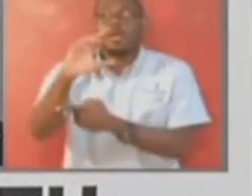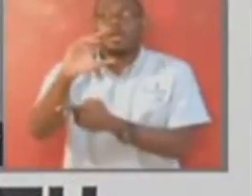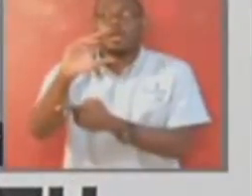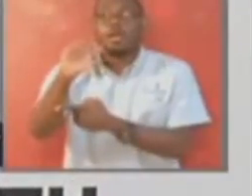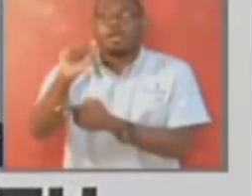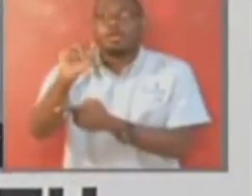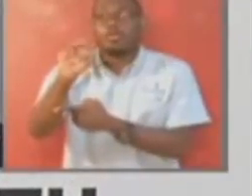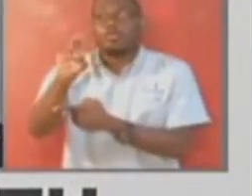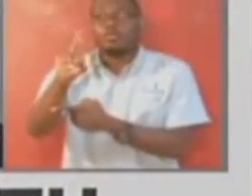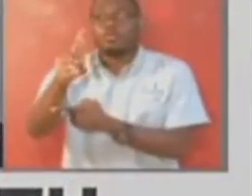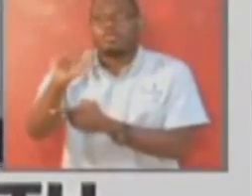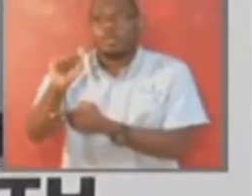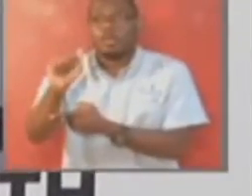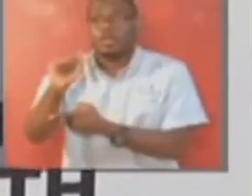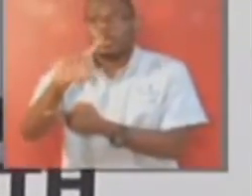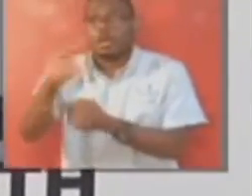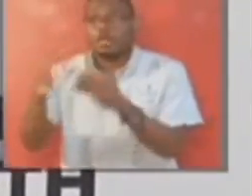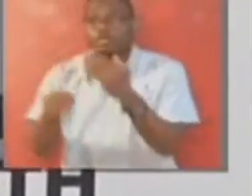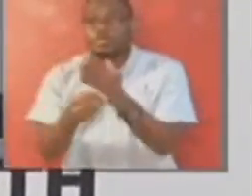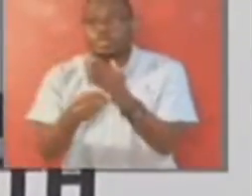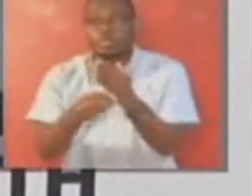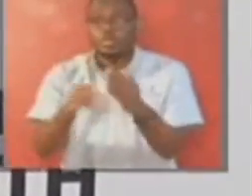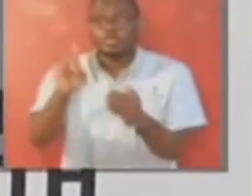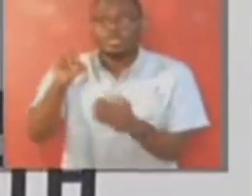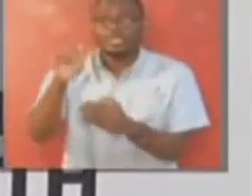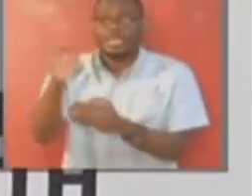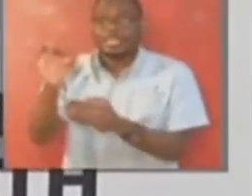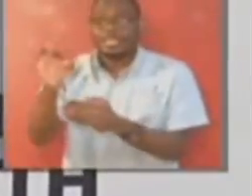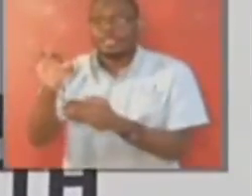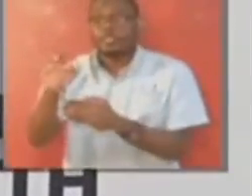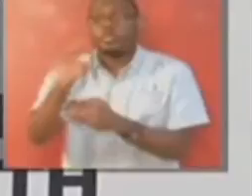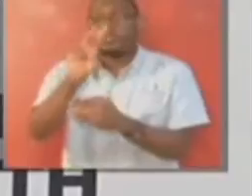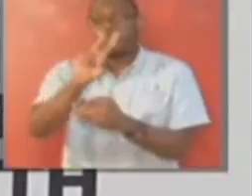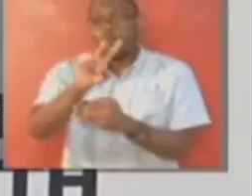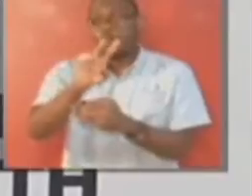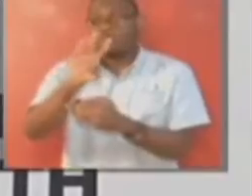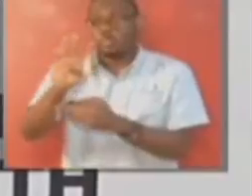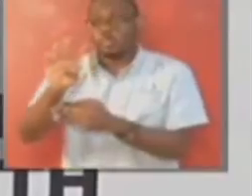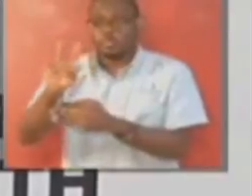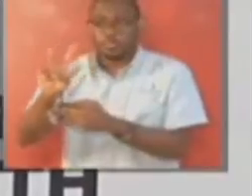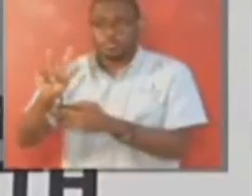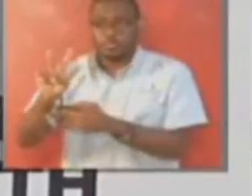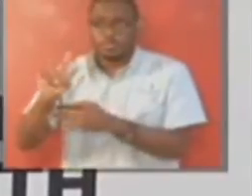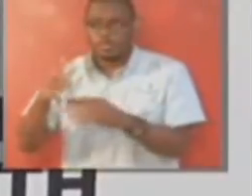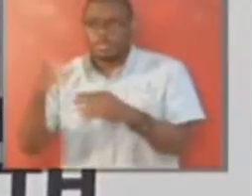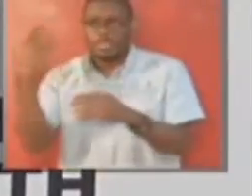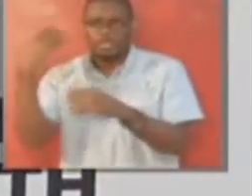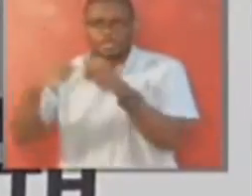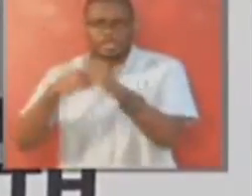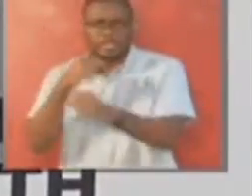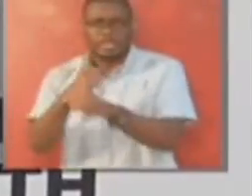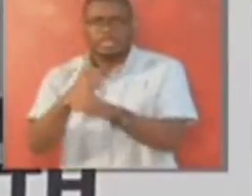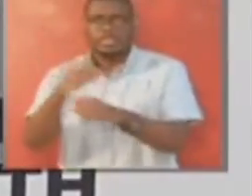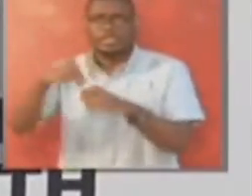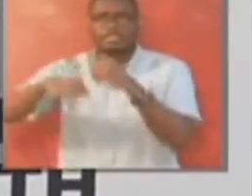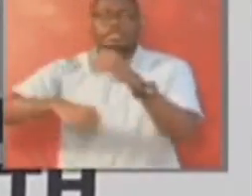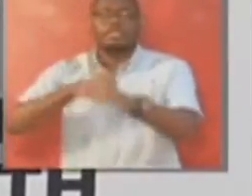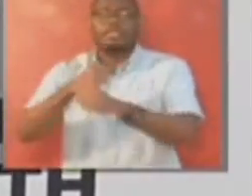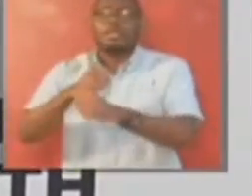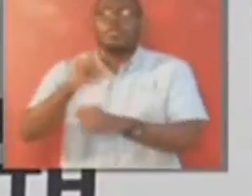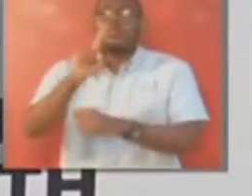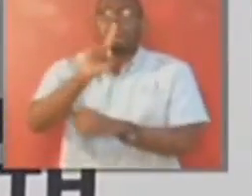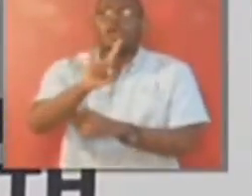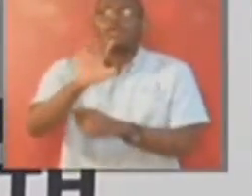for 2019, we had 242 persons with TB in this country. Total cases thus far this year,